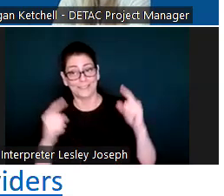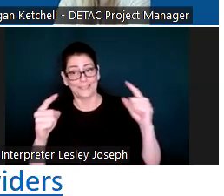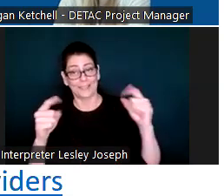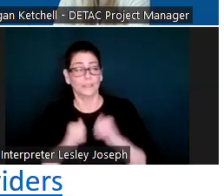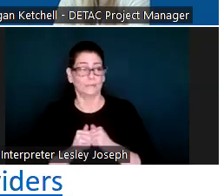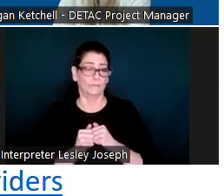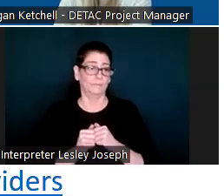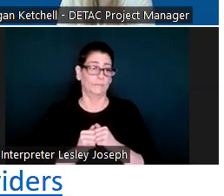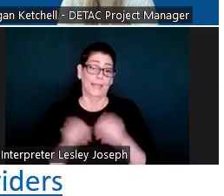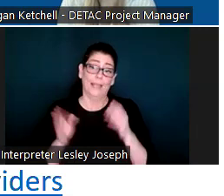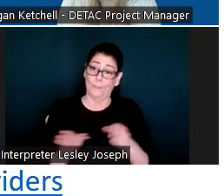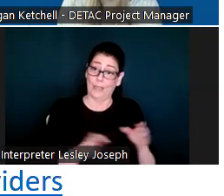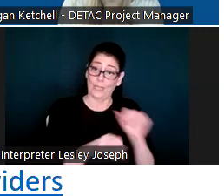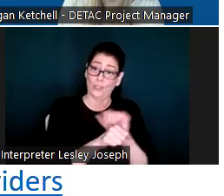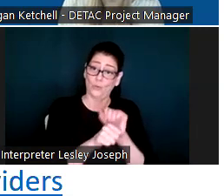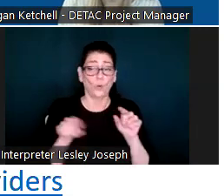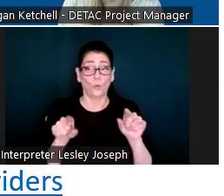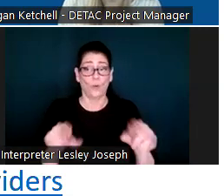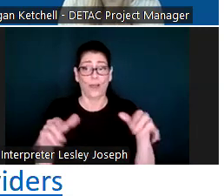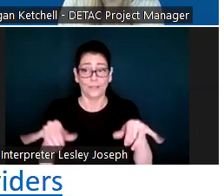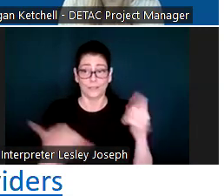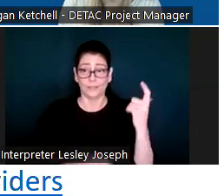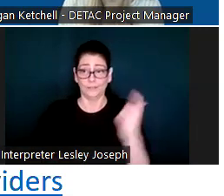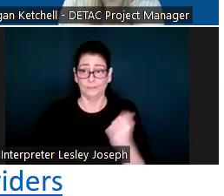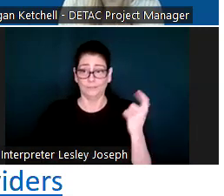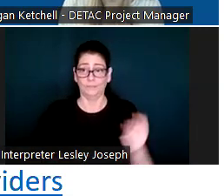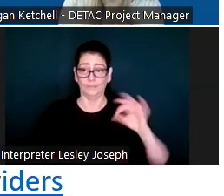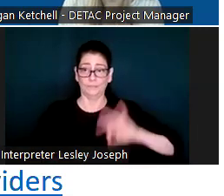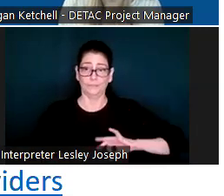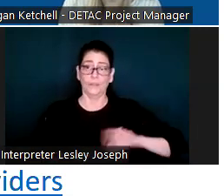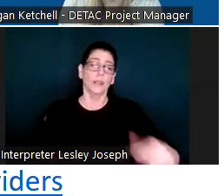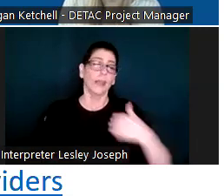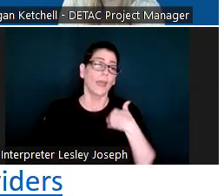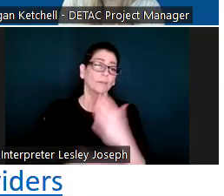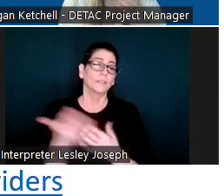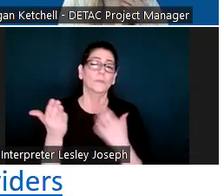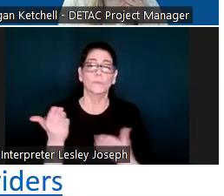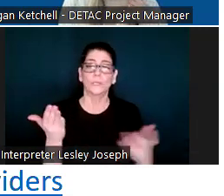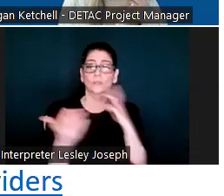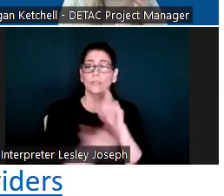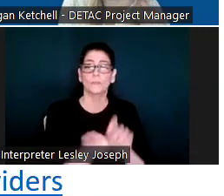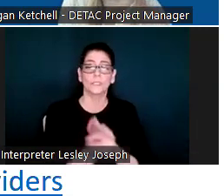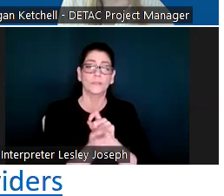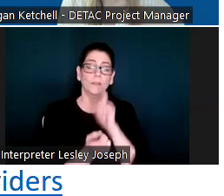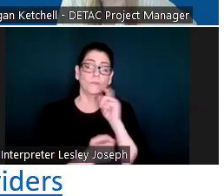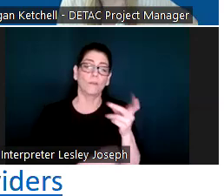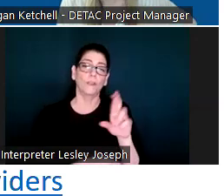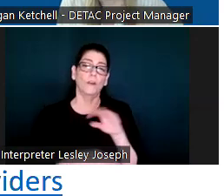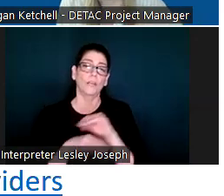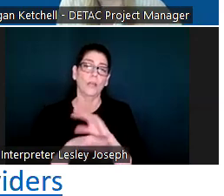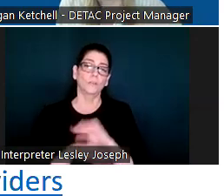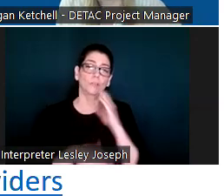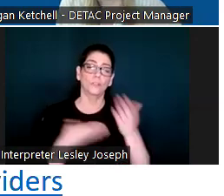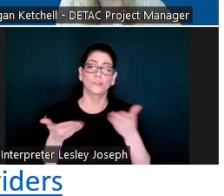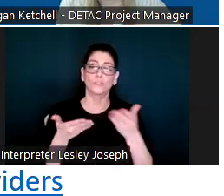planning to work while receiving benefits. We have some resources that are specific to VR counselors and employment service providers that